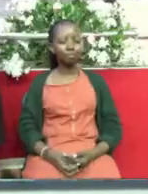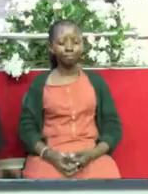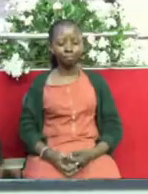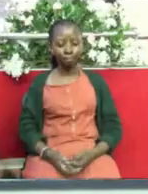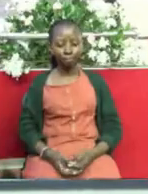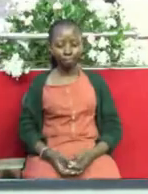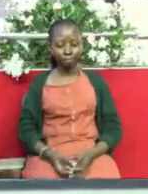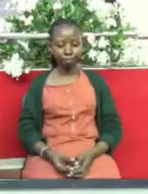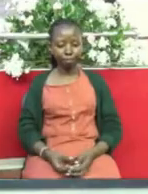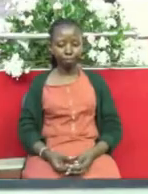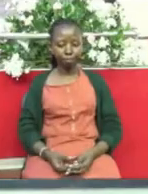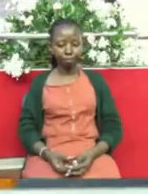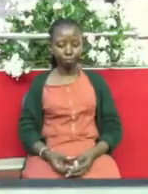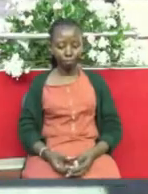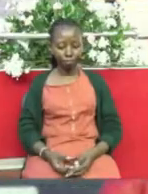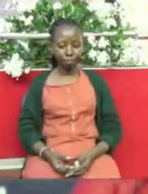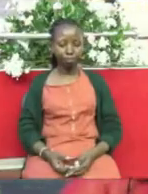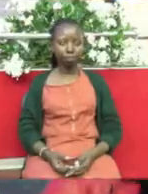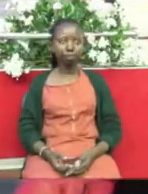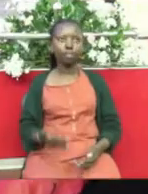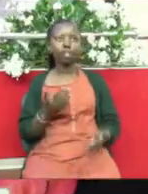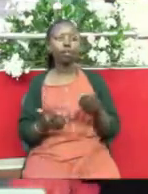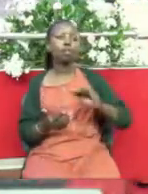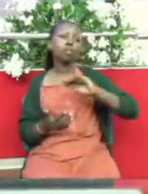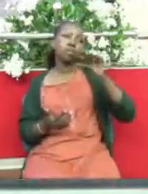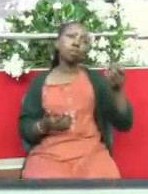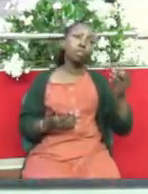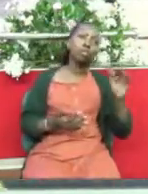name. Oh yes, it could be a mountain of sickness.